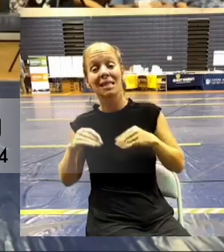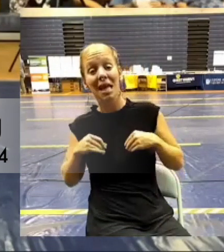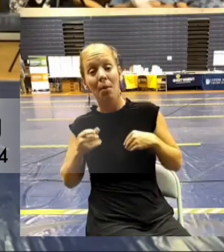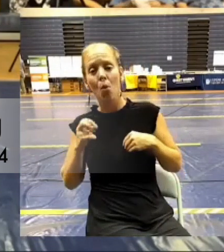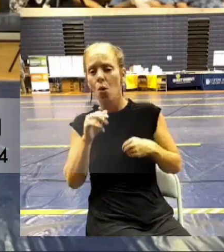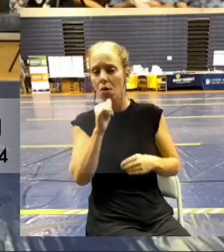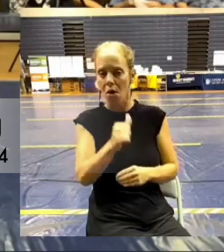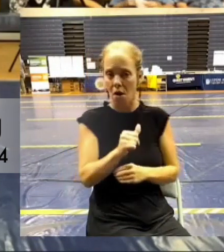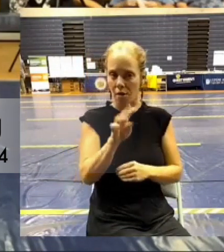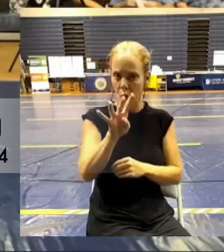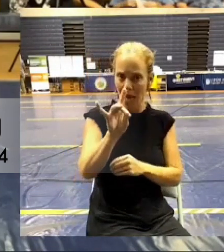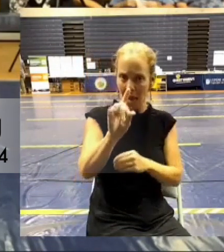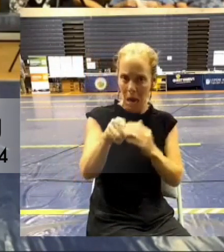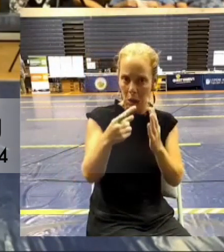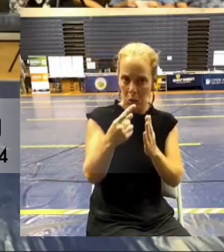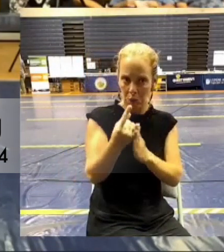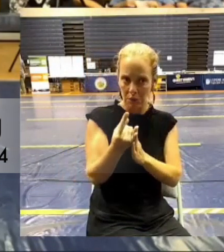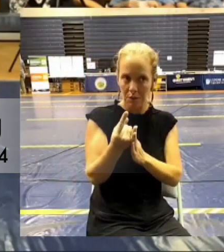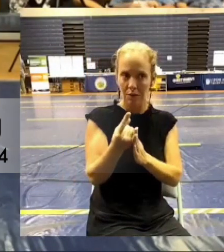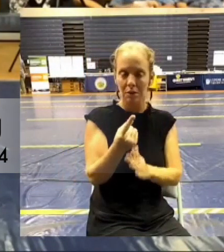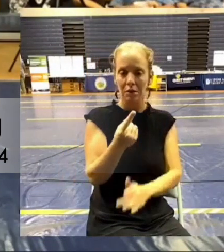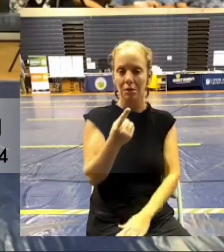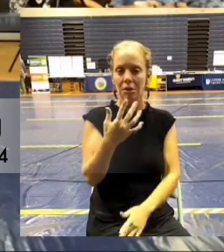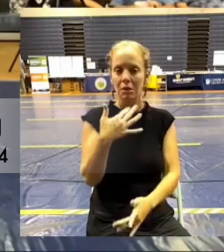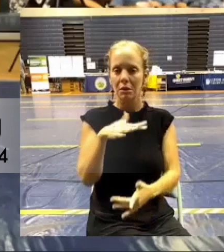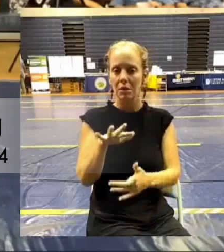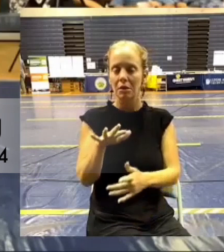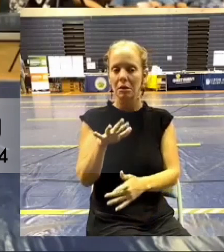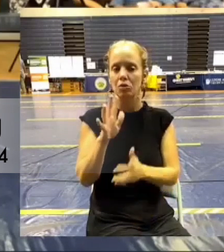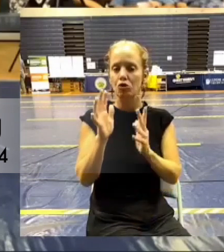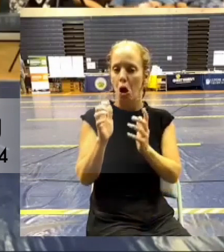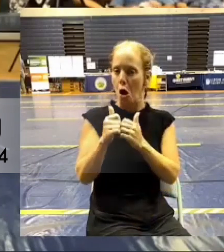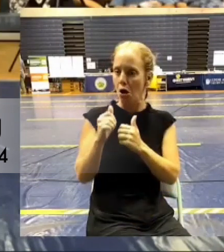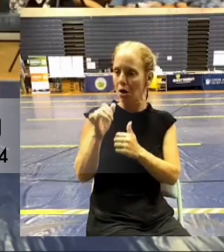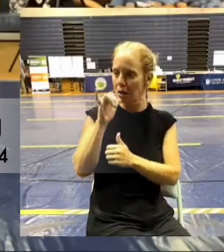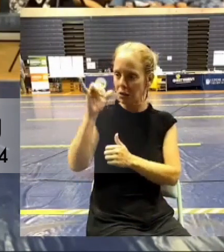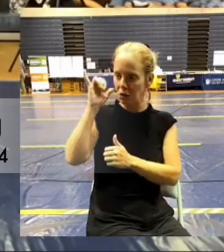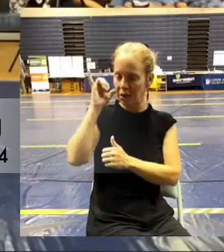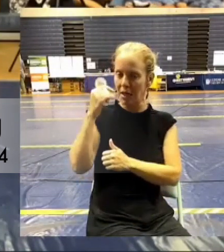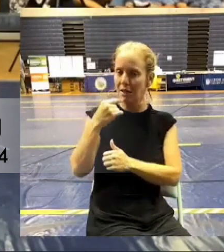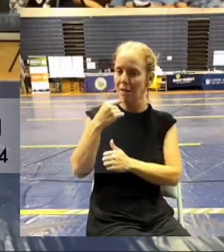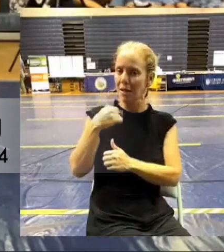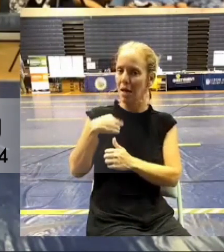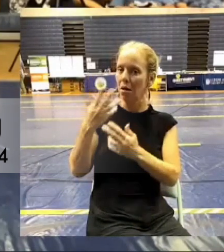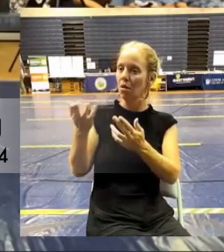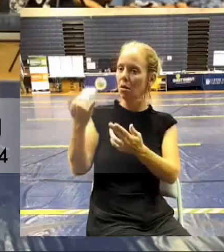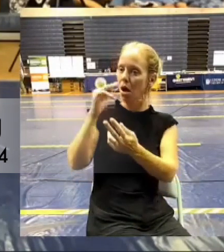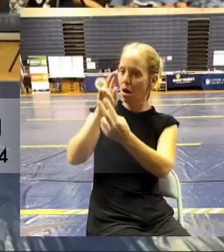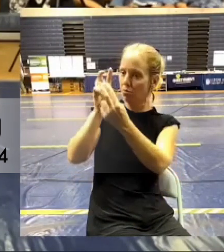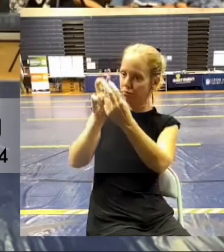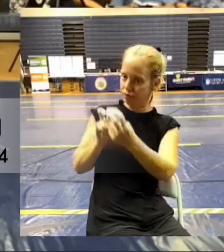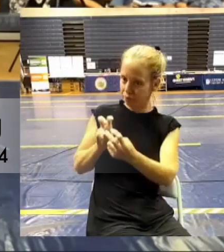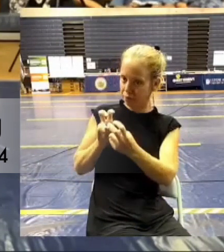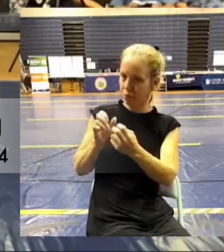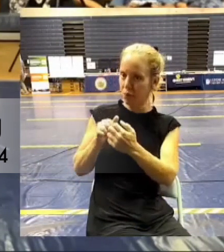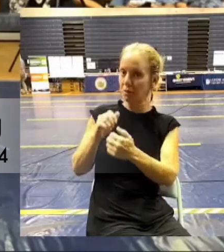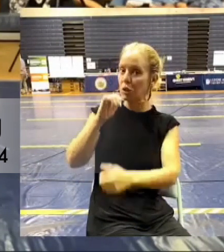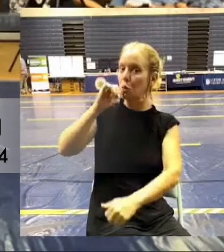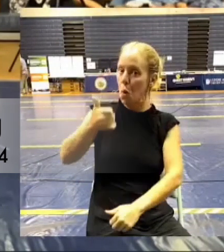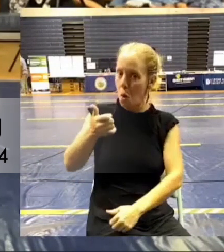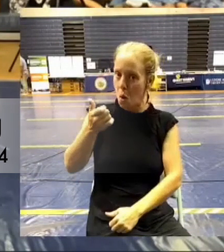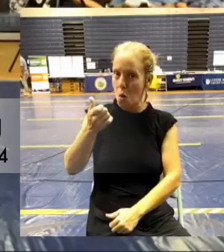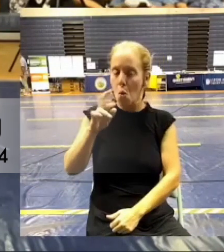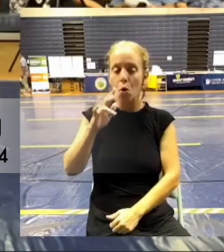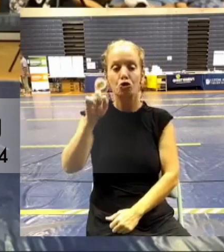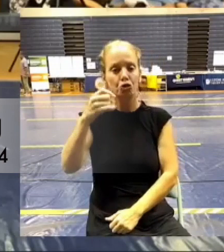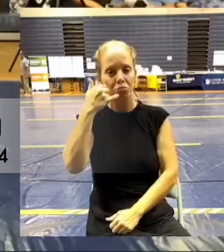accept the exemption. So in 48 hours, I talked to them yesterday, they said, come and see us tomorrow and you'll be getting a phone call